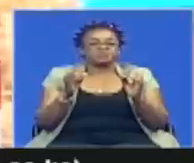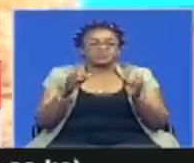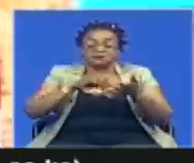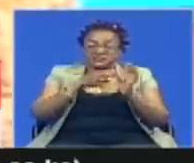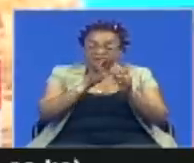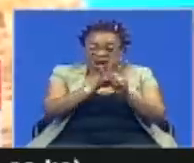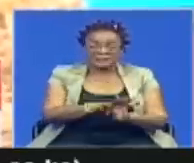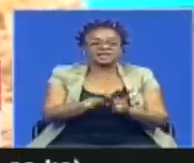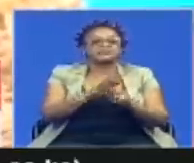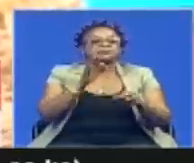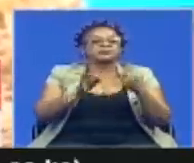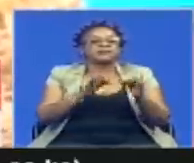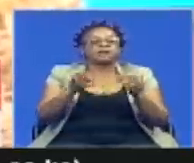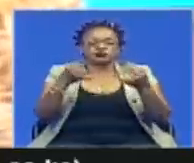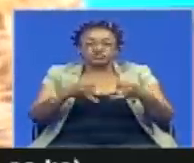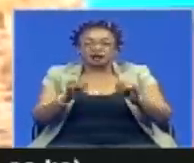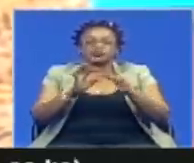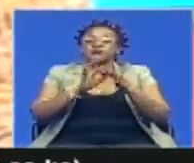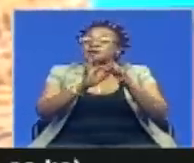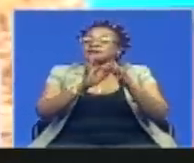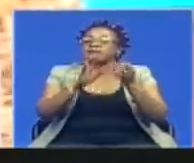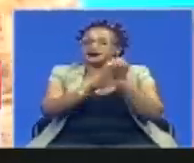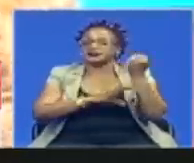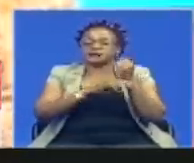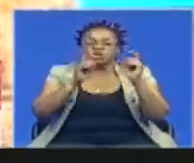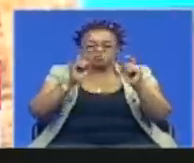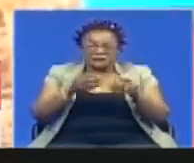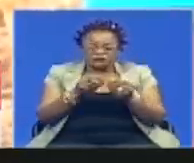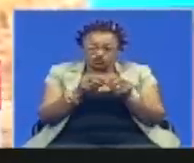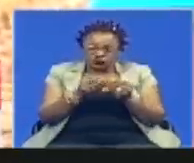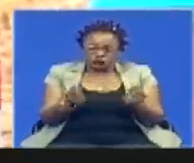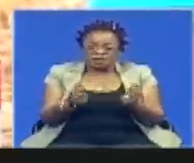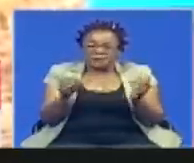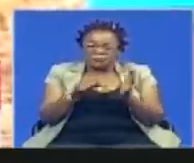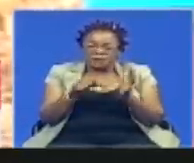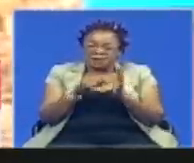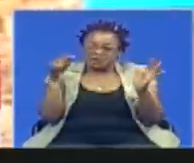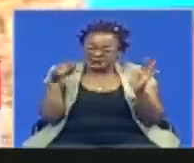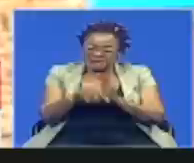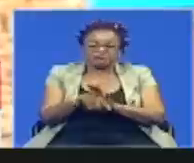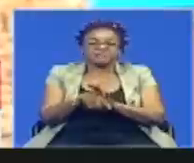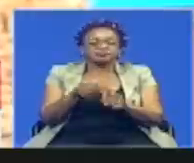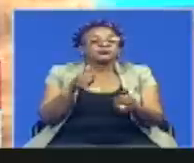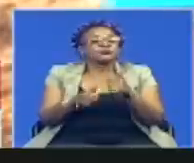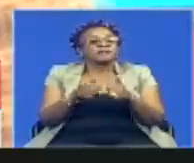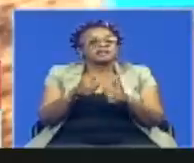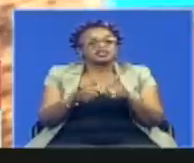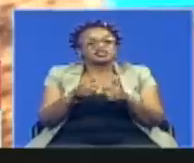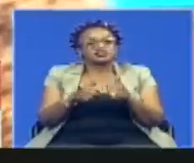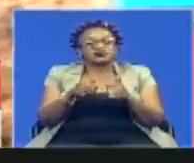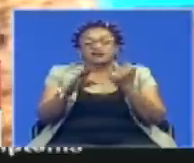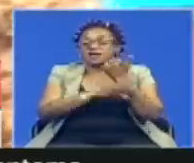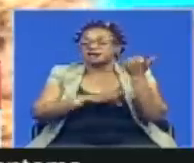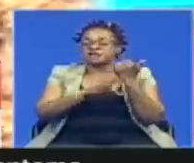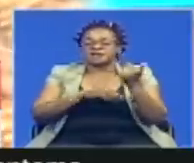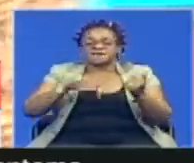So if you're going to attempt to unite the country, you must address the elephant in the room, which is that there is a section of the country